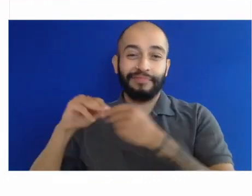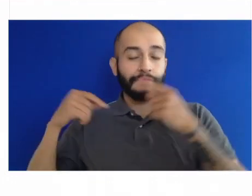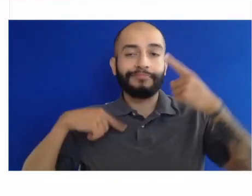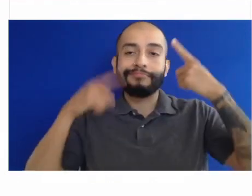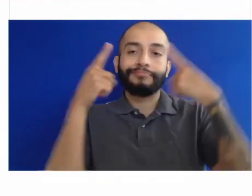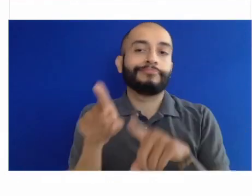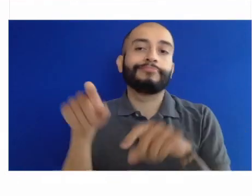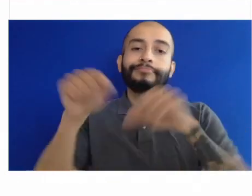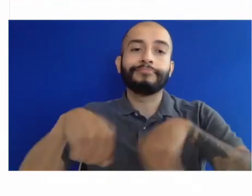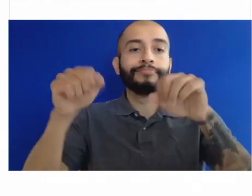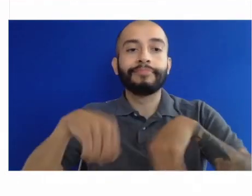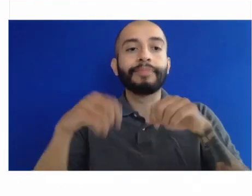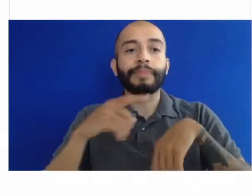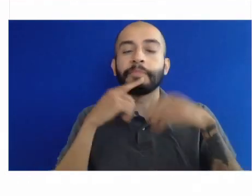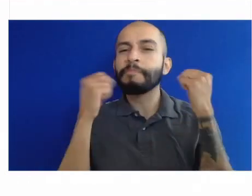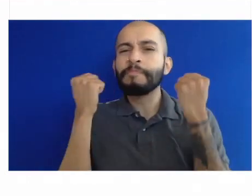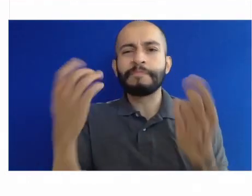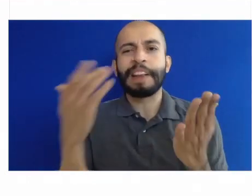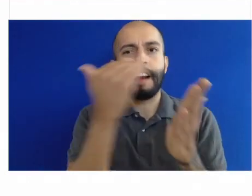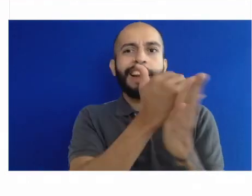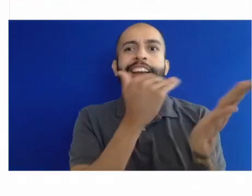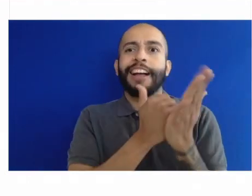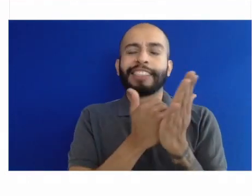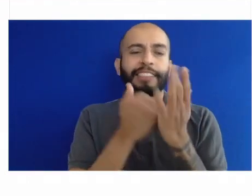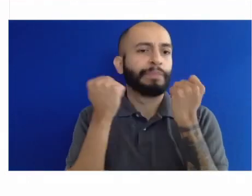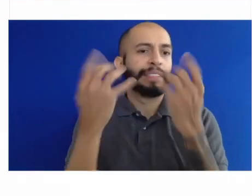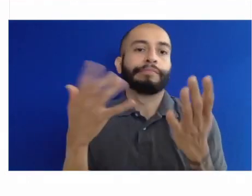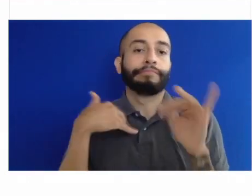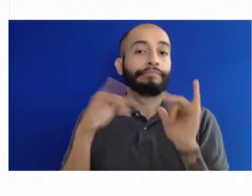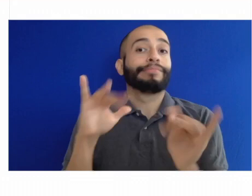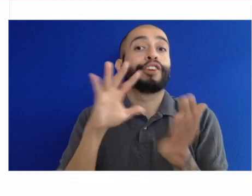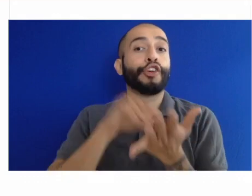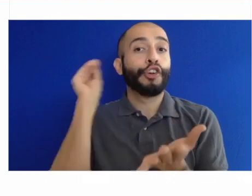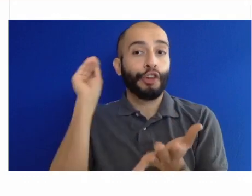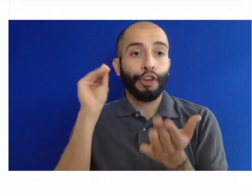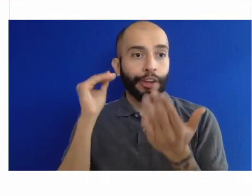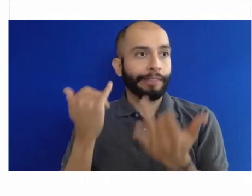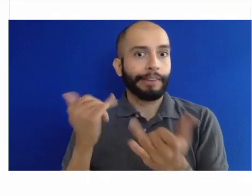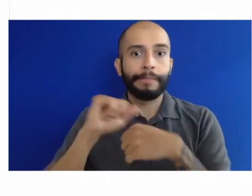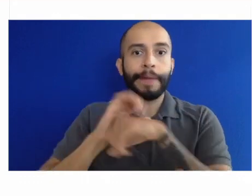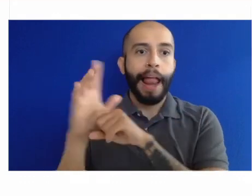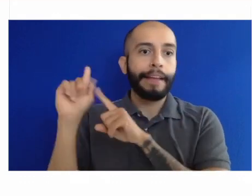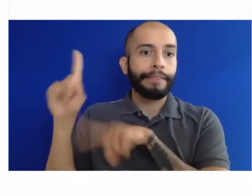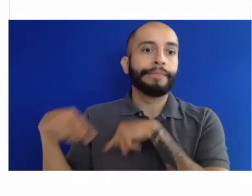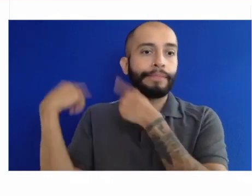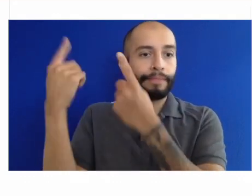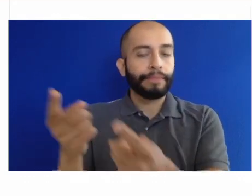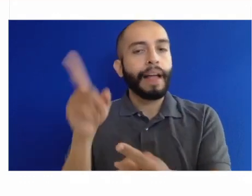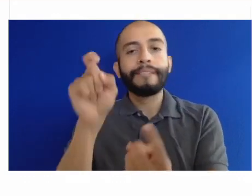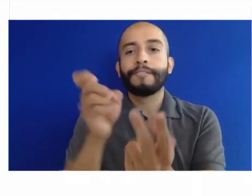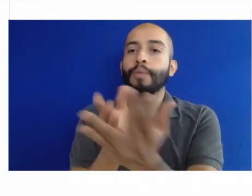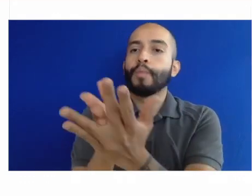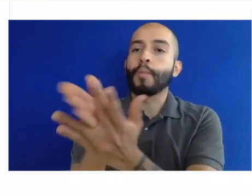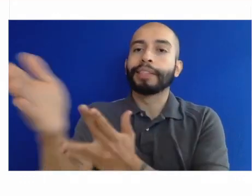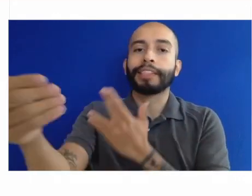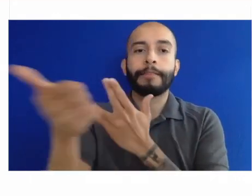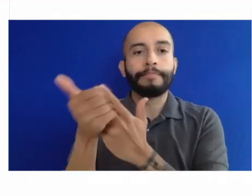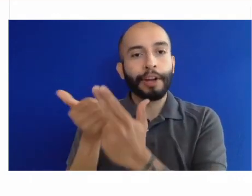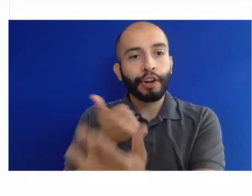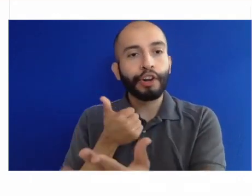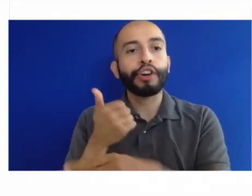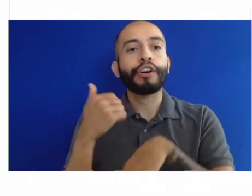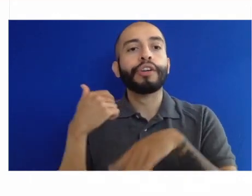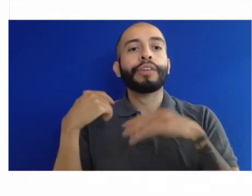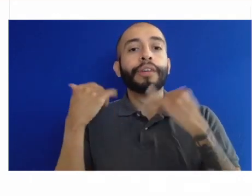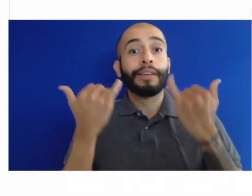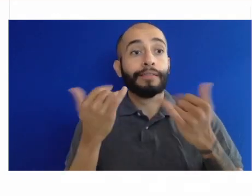Being transparent, and I often say when we have a crisis, you tell people what you know, you tell them what you don't know, and you'll